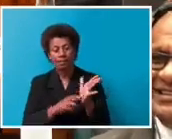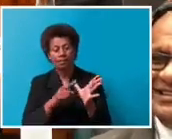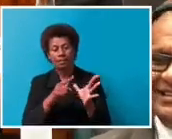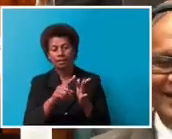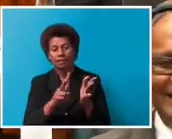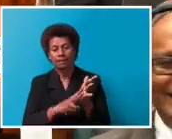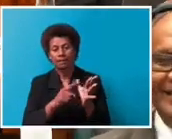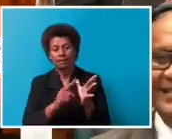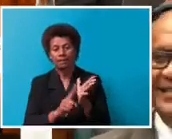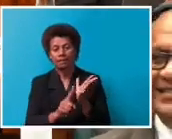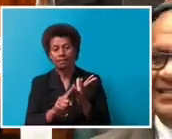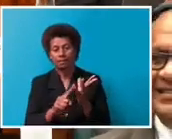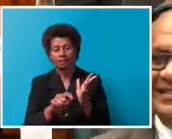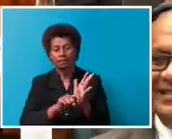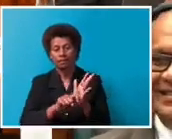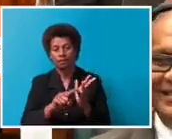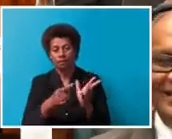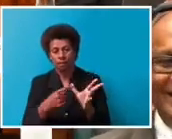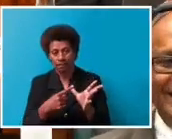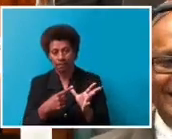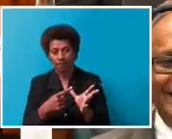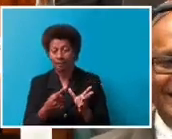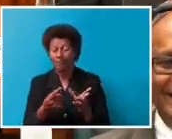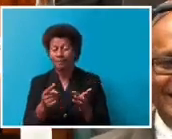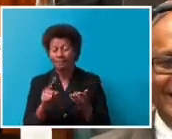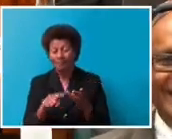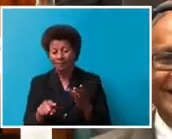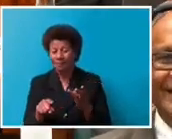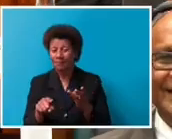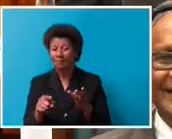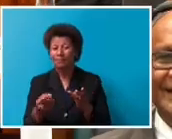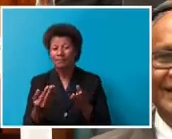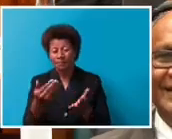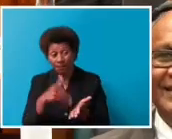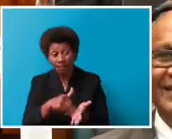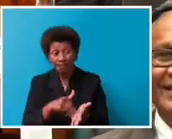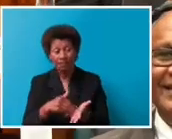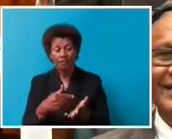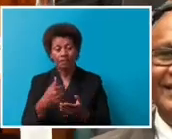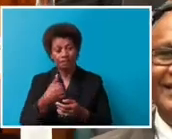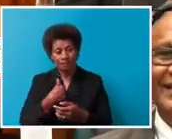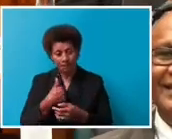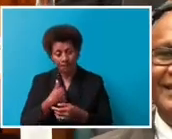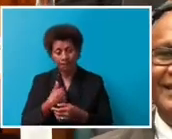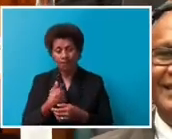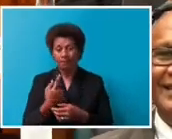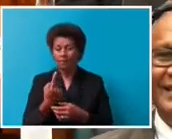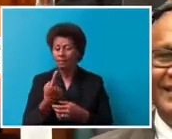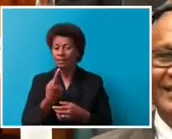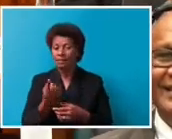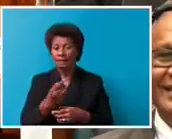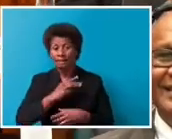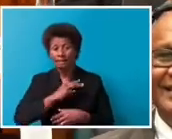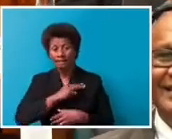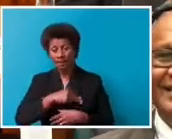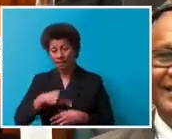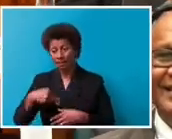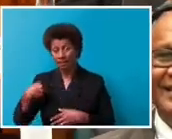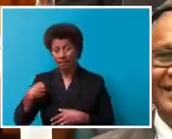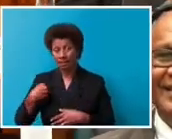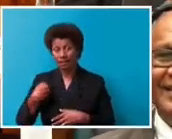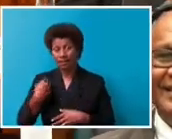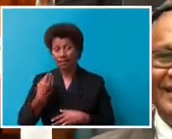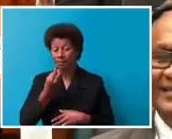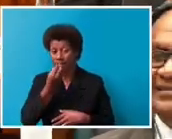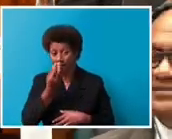were present. And, Mr. Speaker, say, on top of that, I had given a ministerial statement on